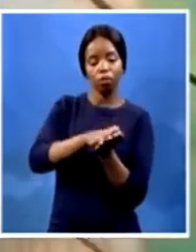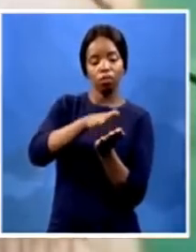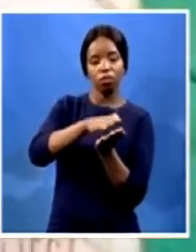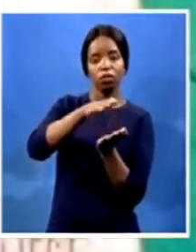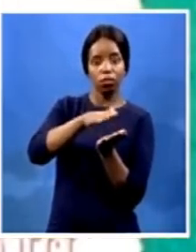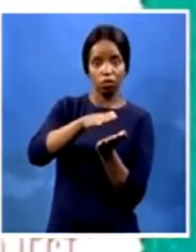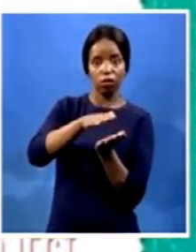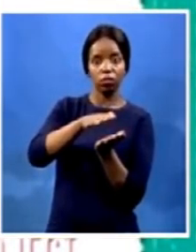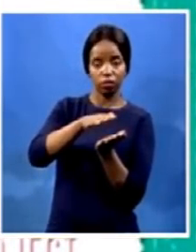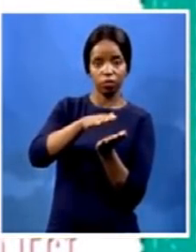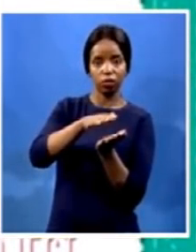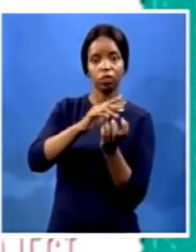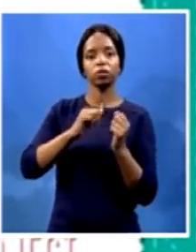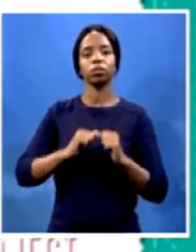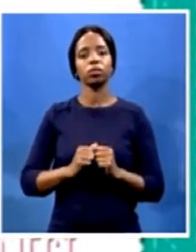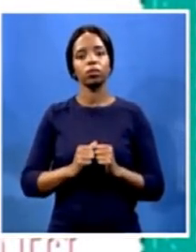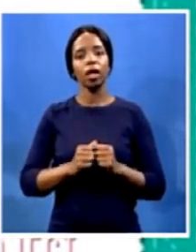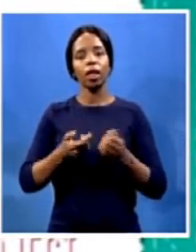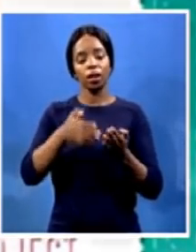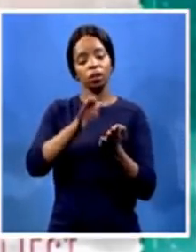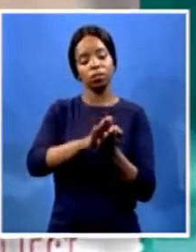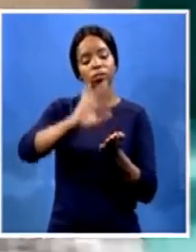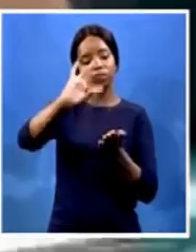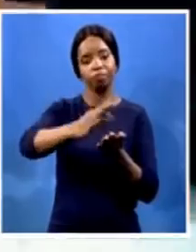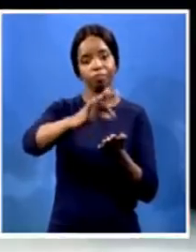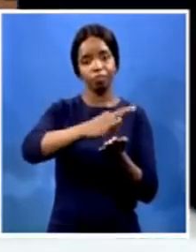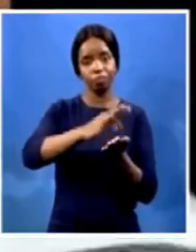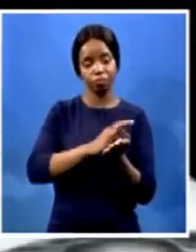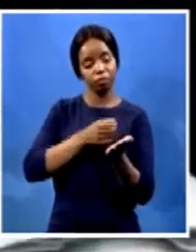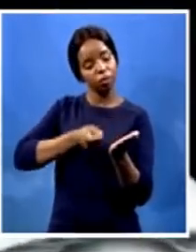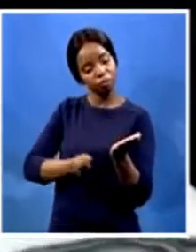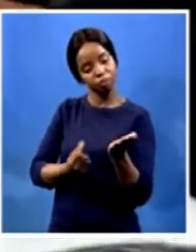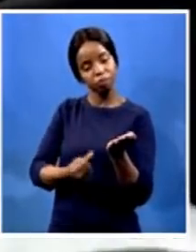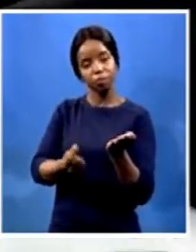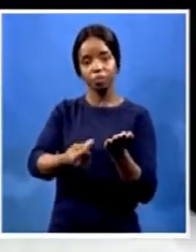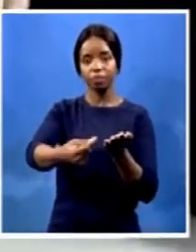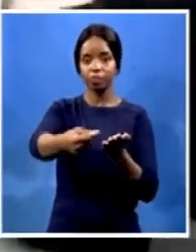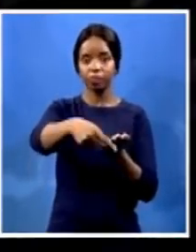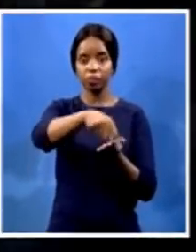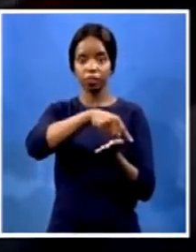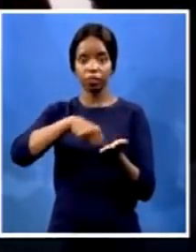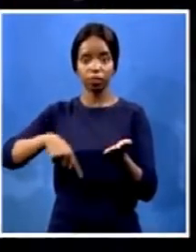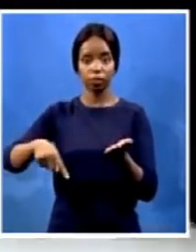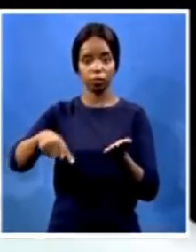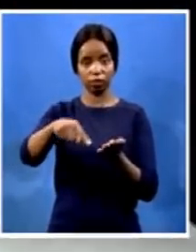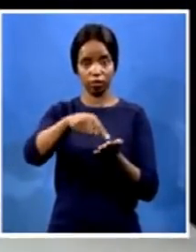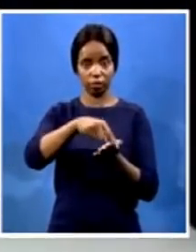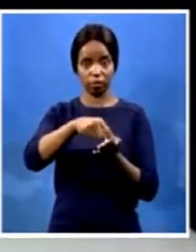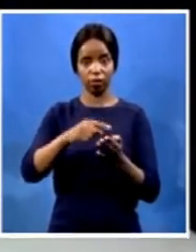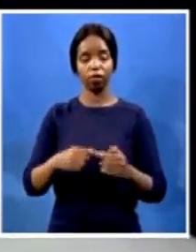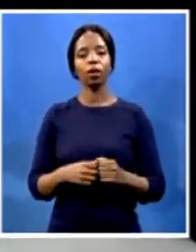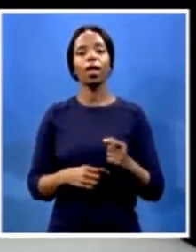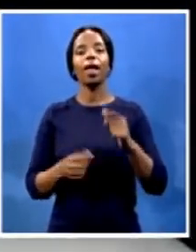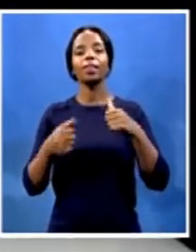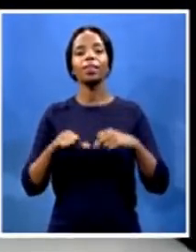together in the 3 layers. We've created pleats along the mask. And then we just put